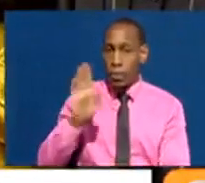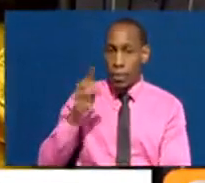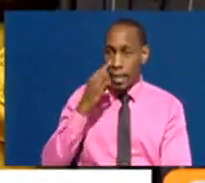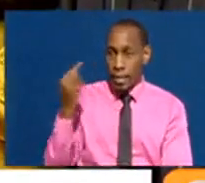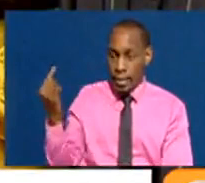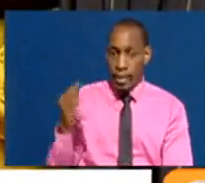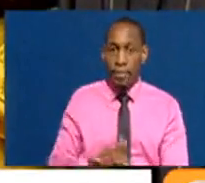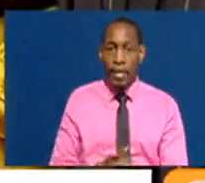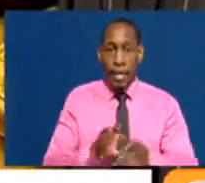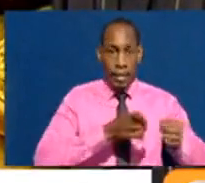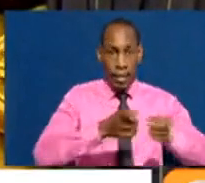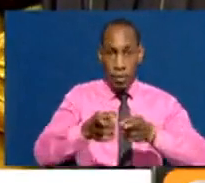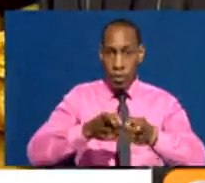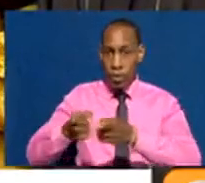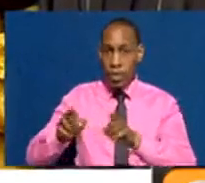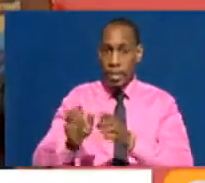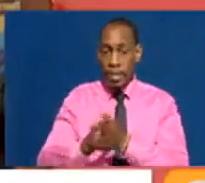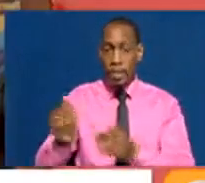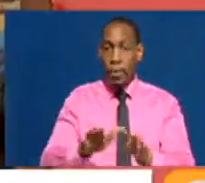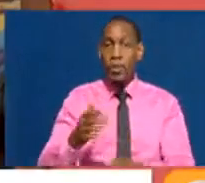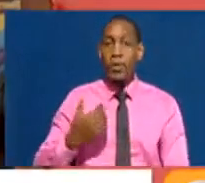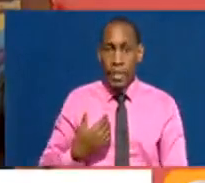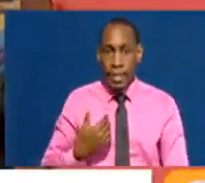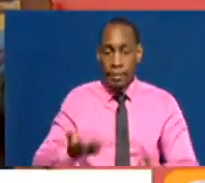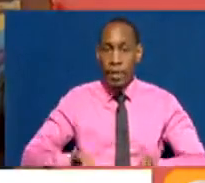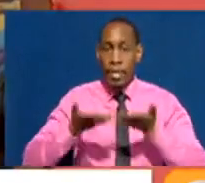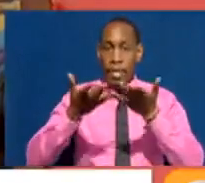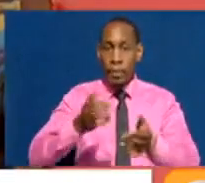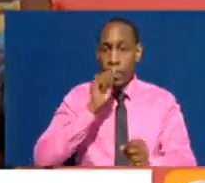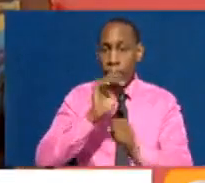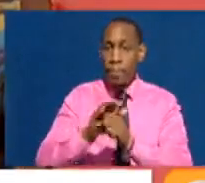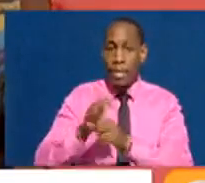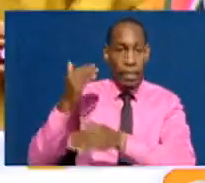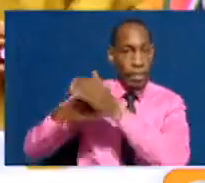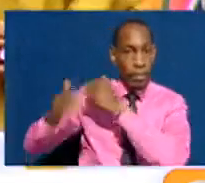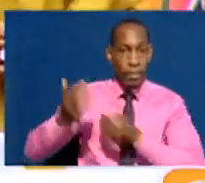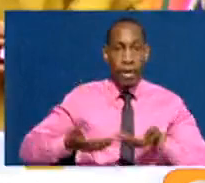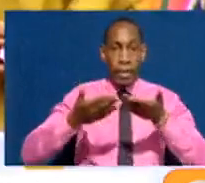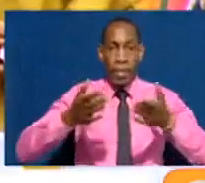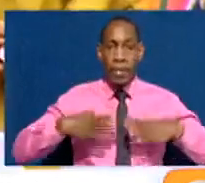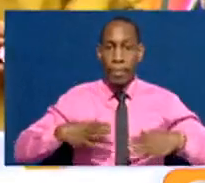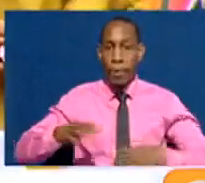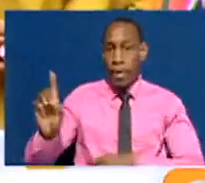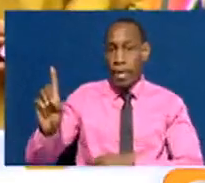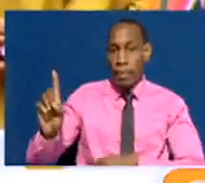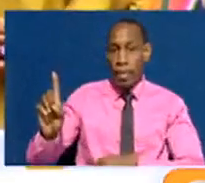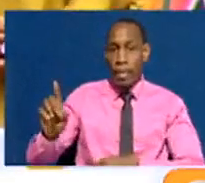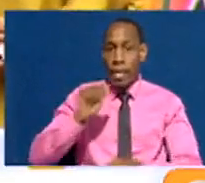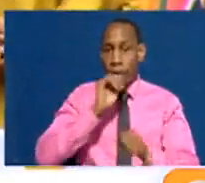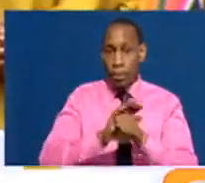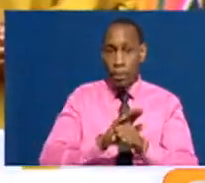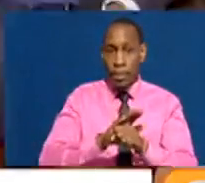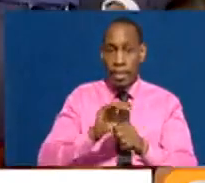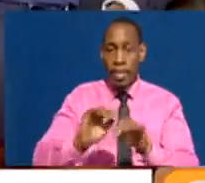Sakaja taking charge and getting the opportunity to deliver on pledges he made to residents of Nairobi, promising